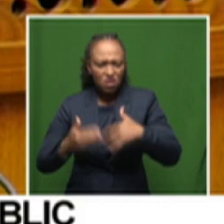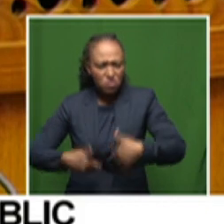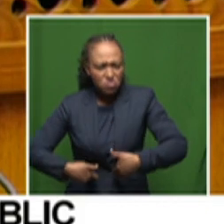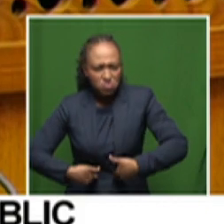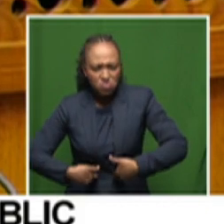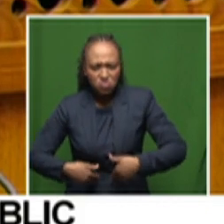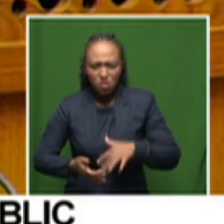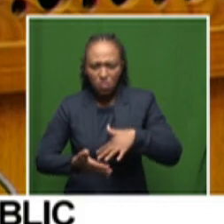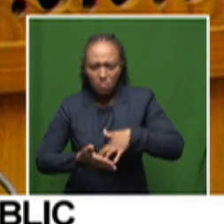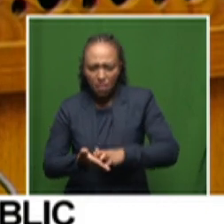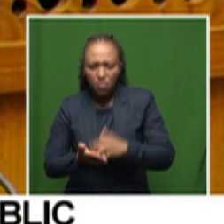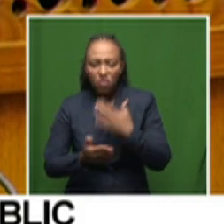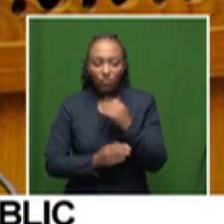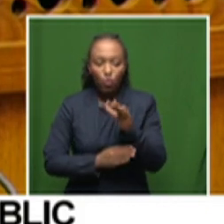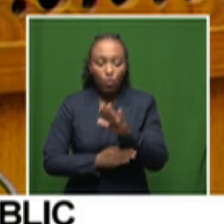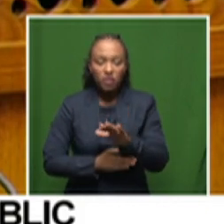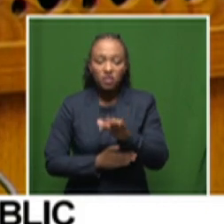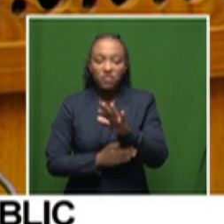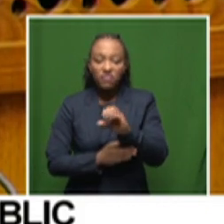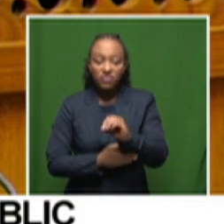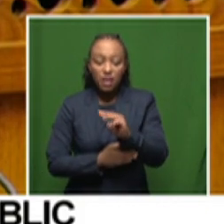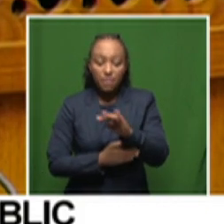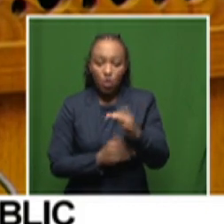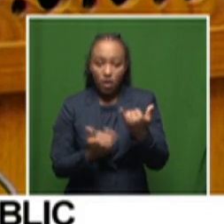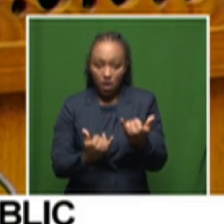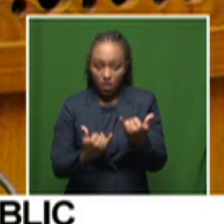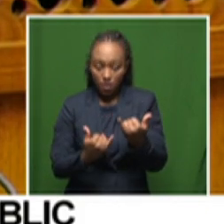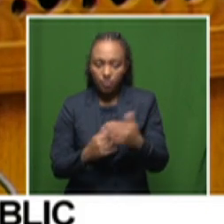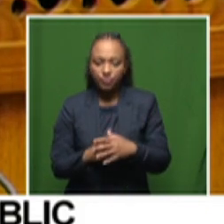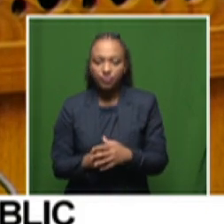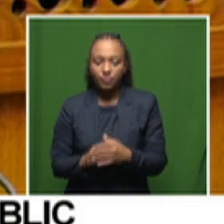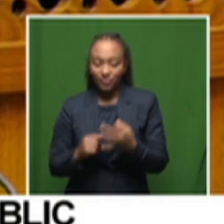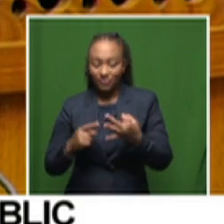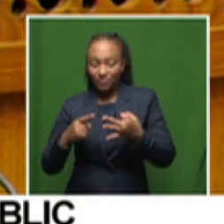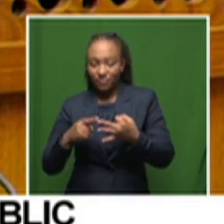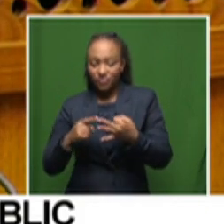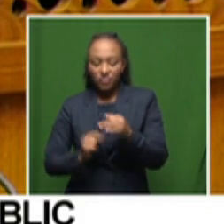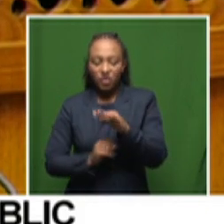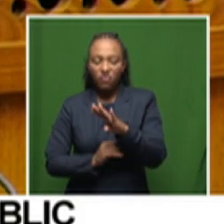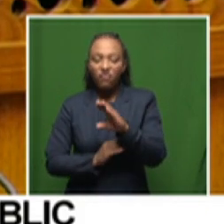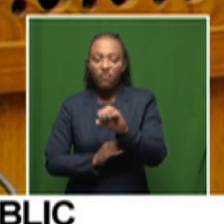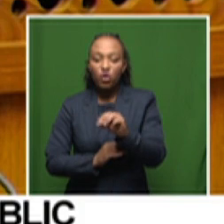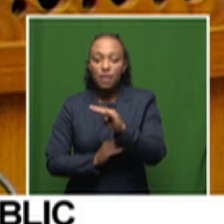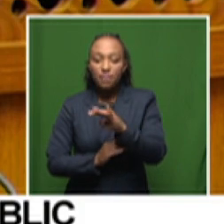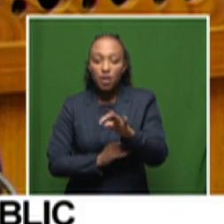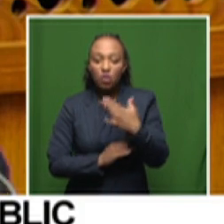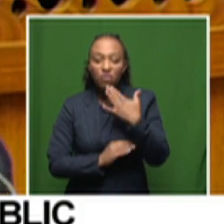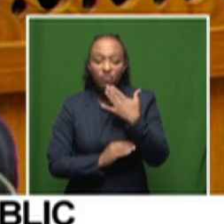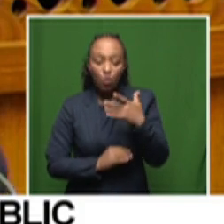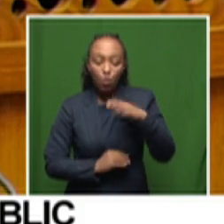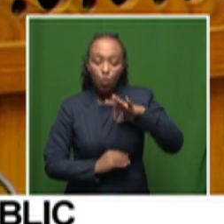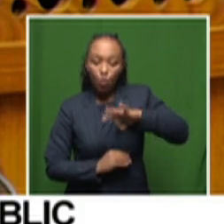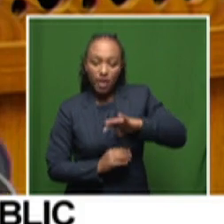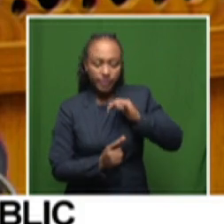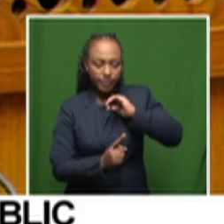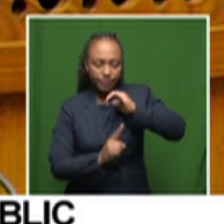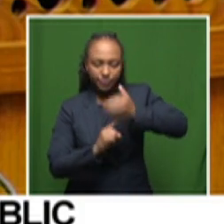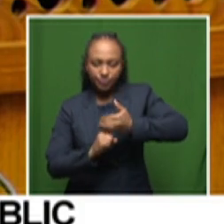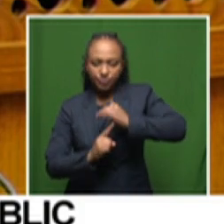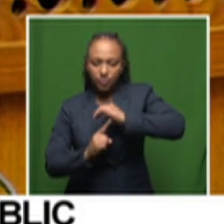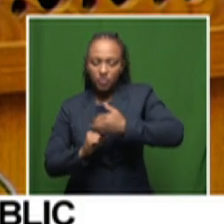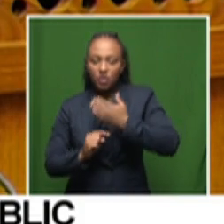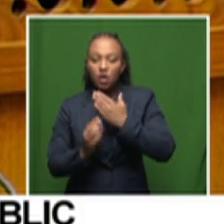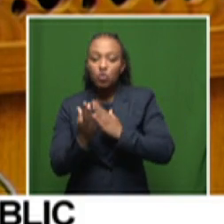50 billion rand. Three, more than 40 billion rand for wage protection through the